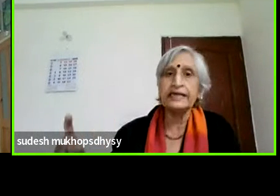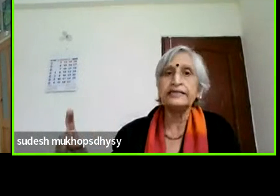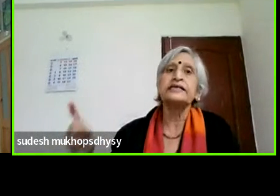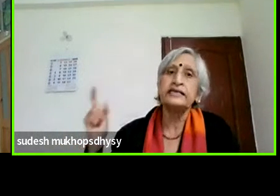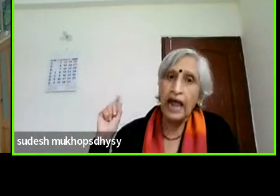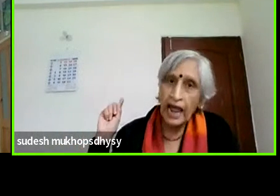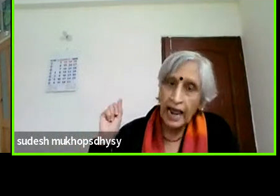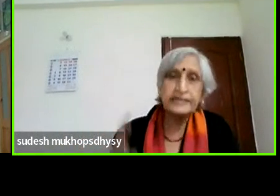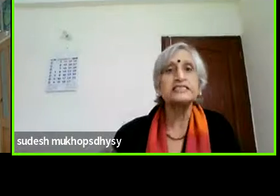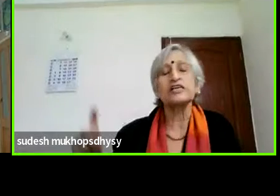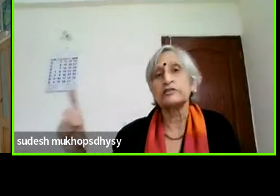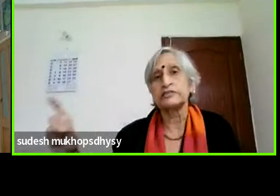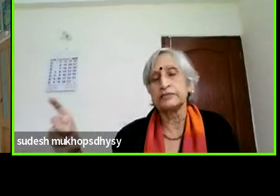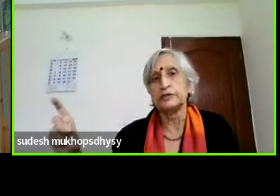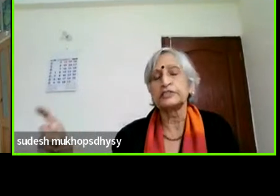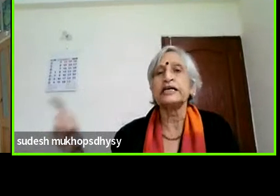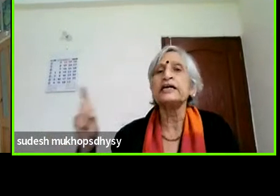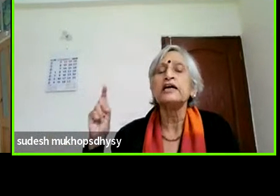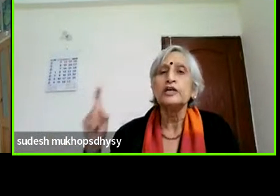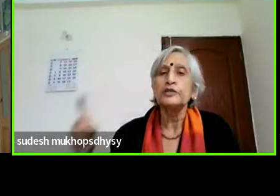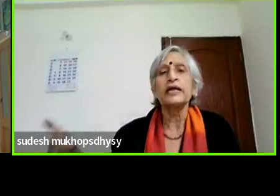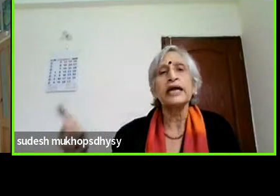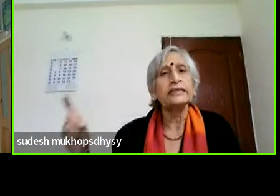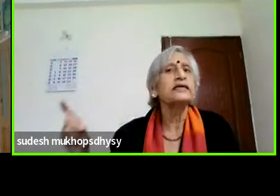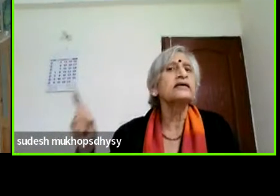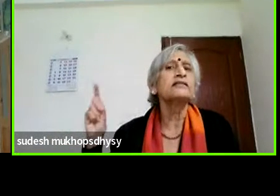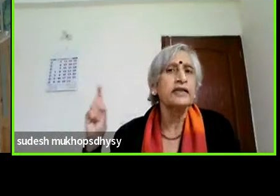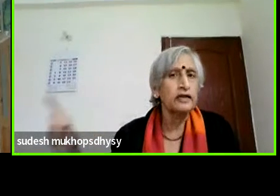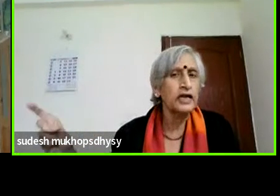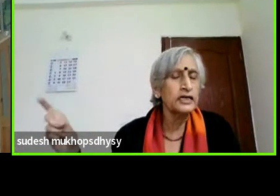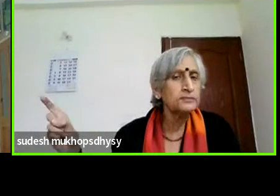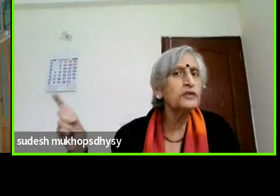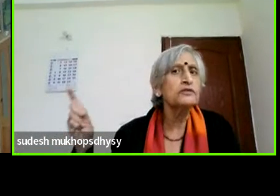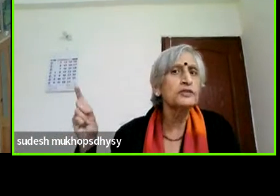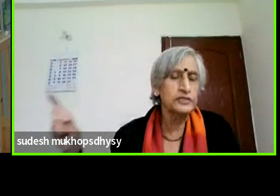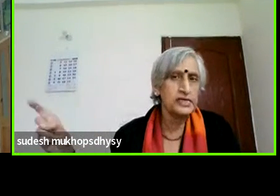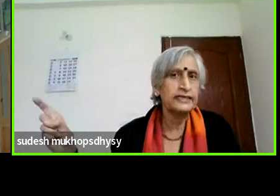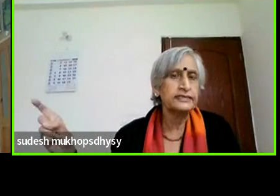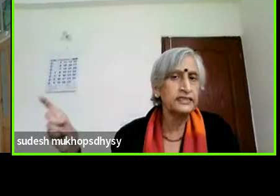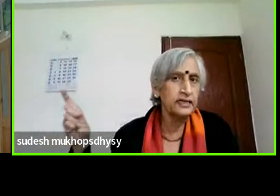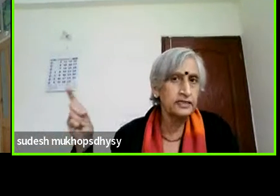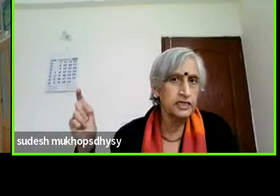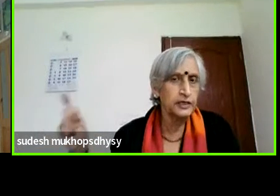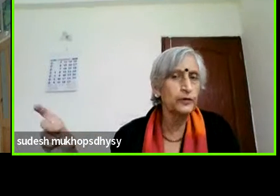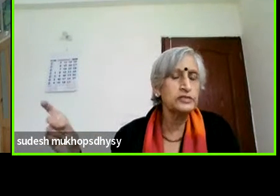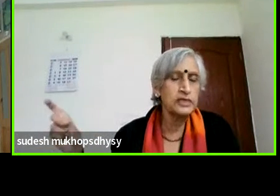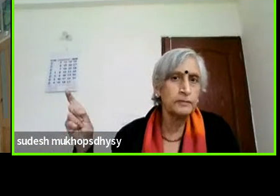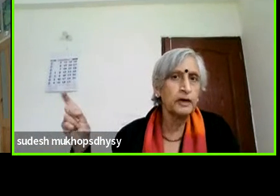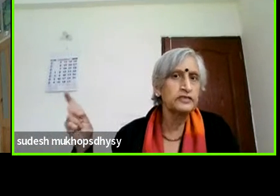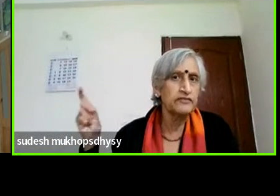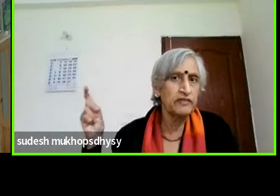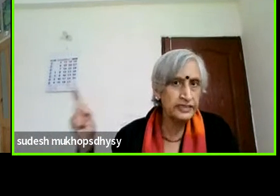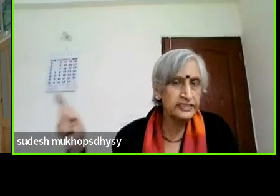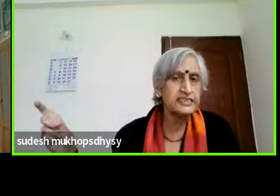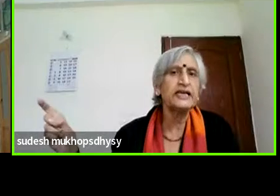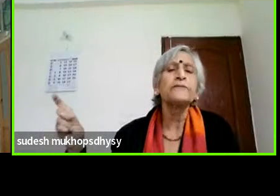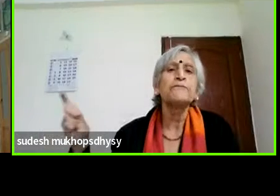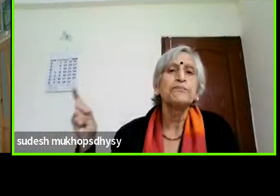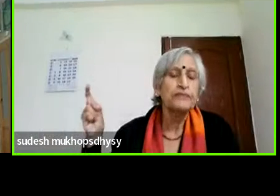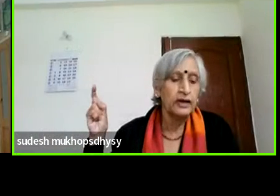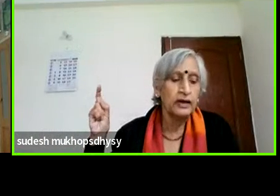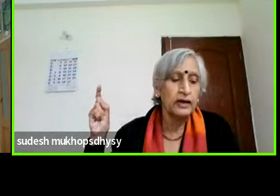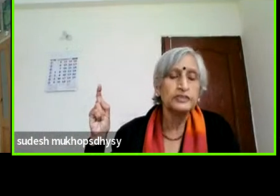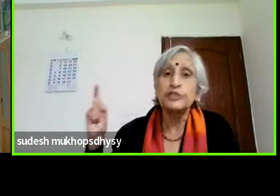as talented, and as contributory. Today, I think in the Nagpur newsletter, there is a news about